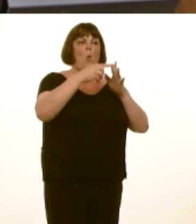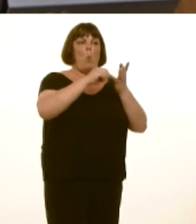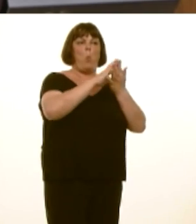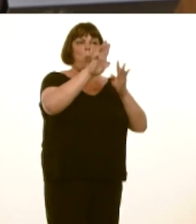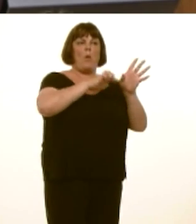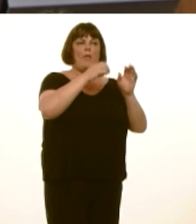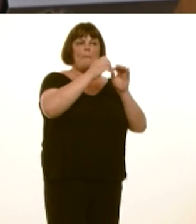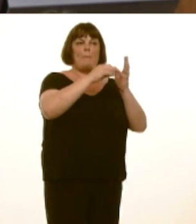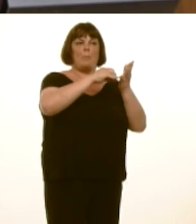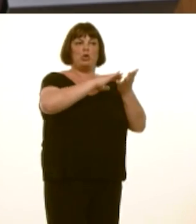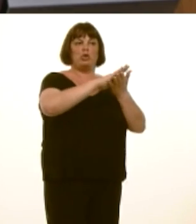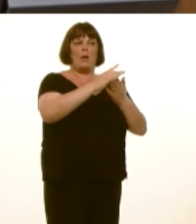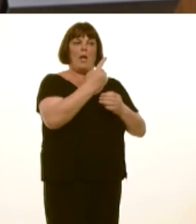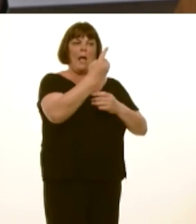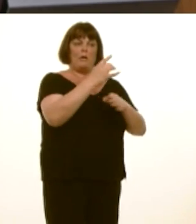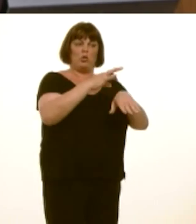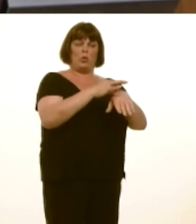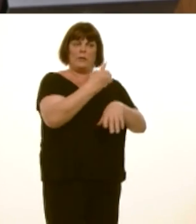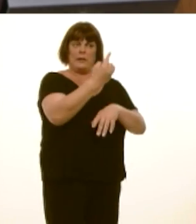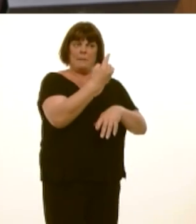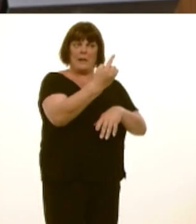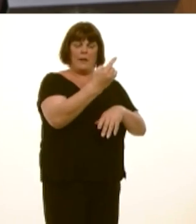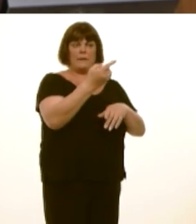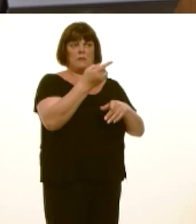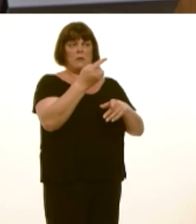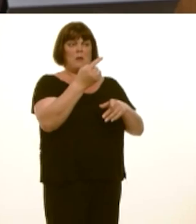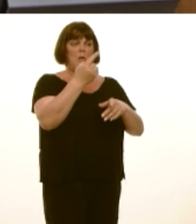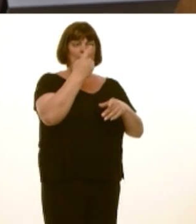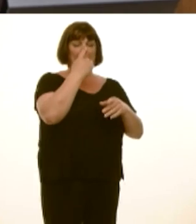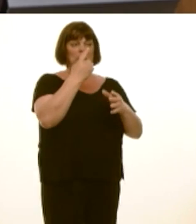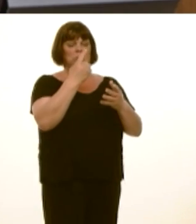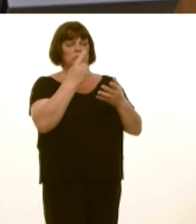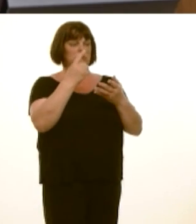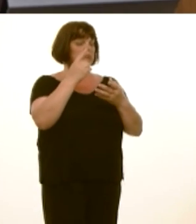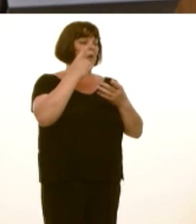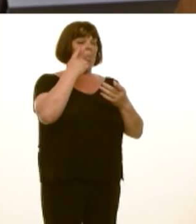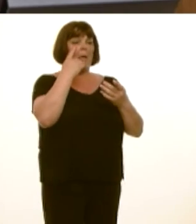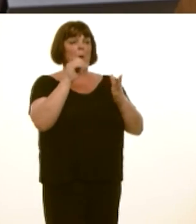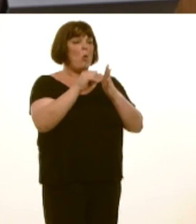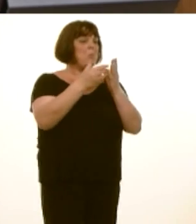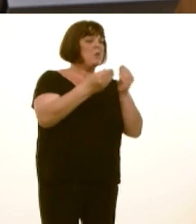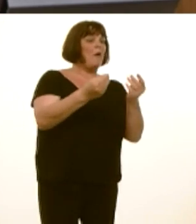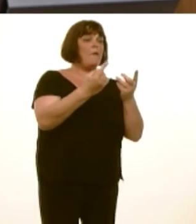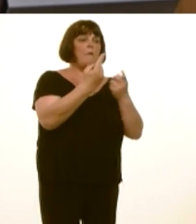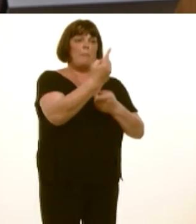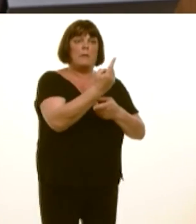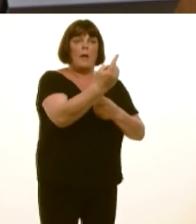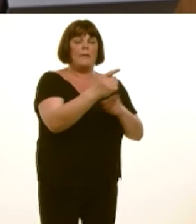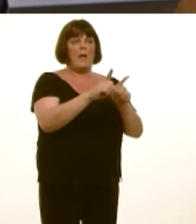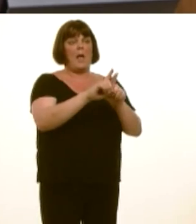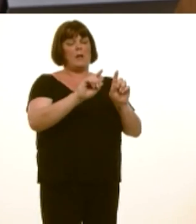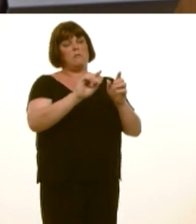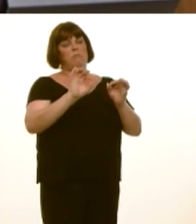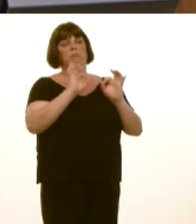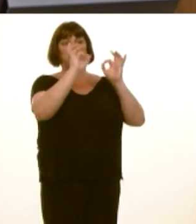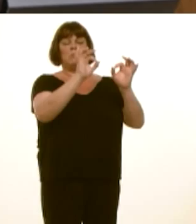providing solutions themselves to particular issues, particularly with regard to A&E. And of course, the announcement about Cardian will provide a fantastic health centre, including